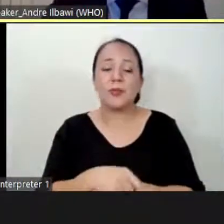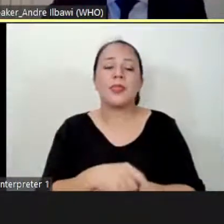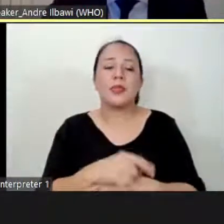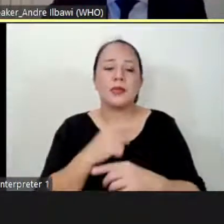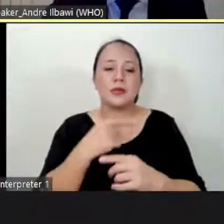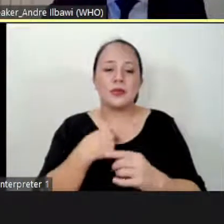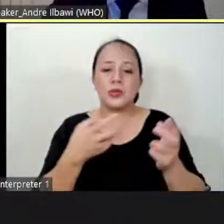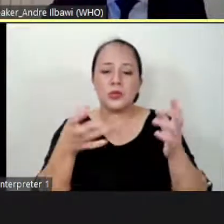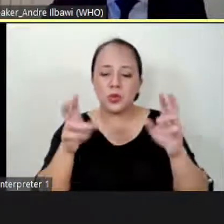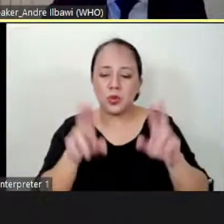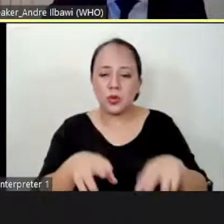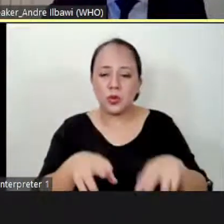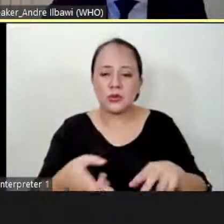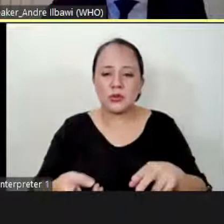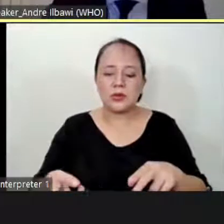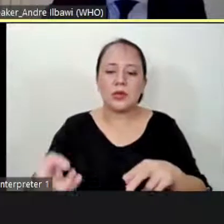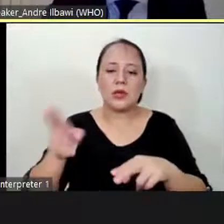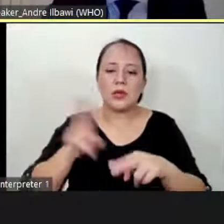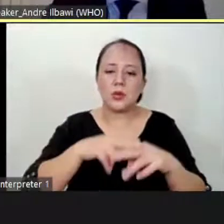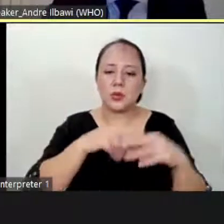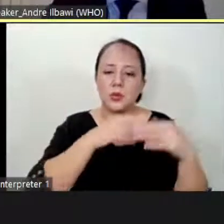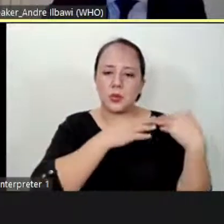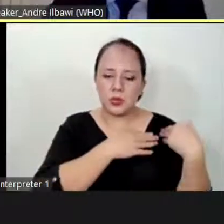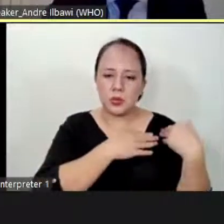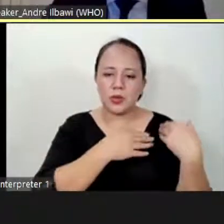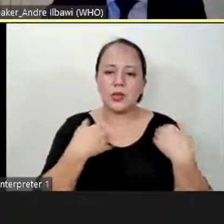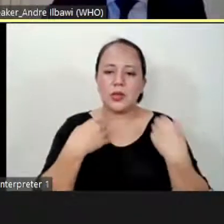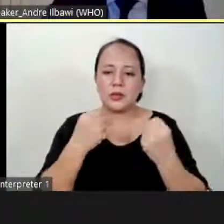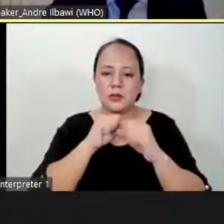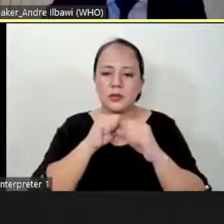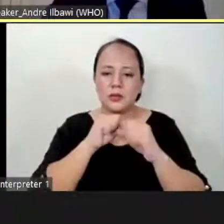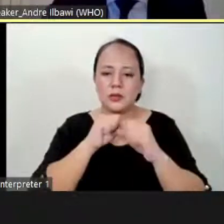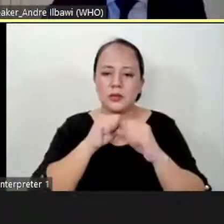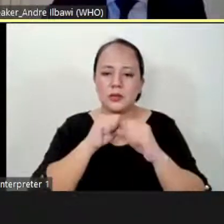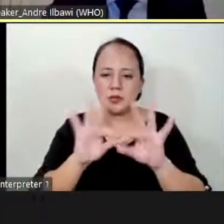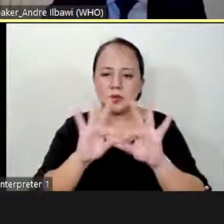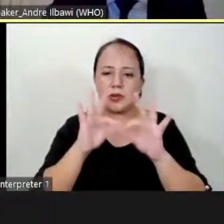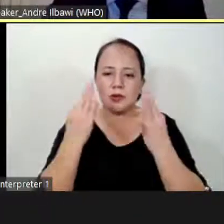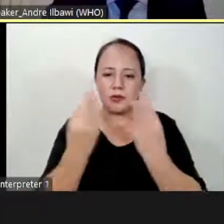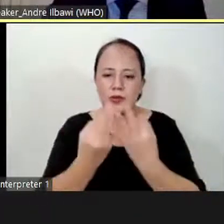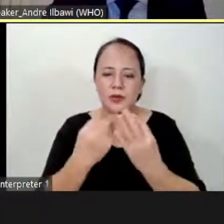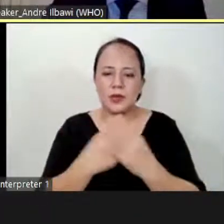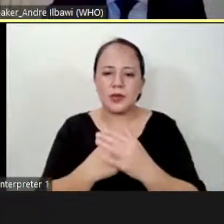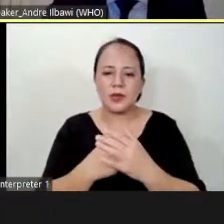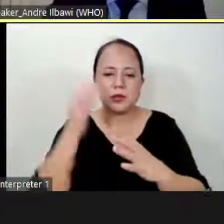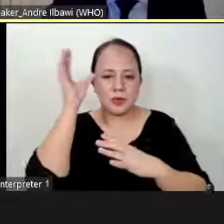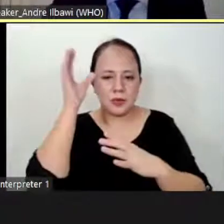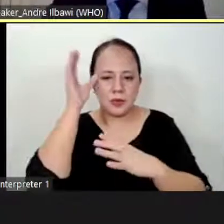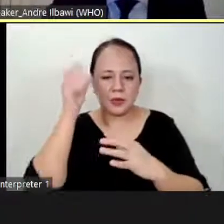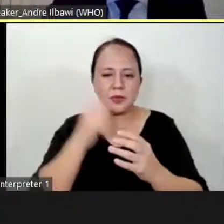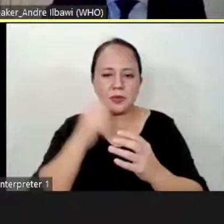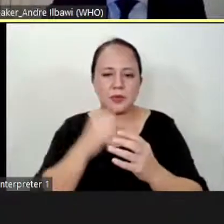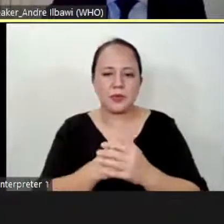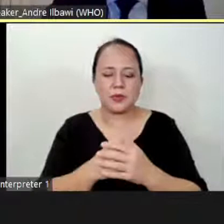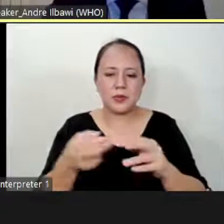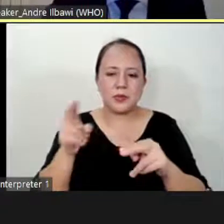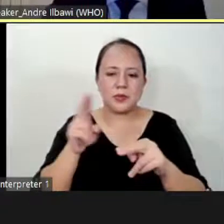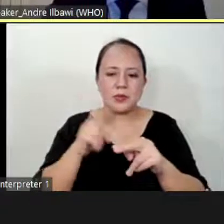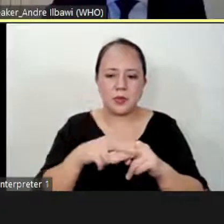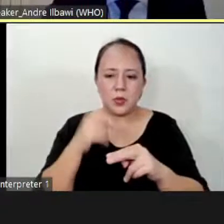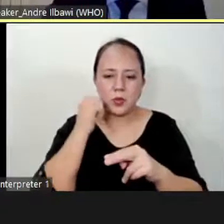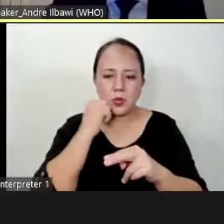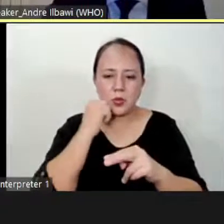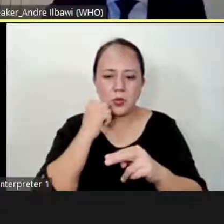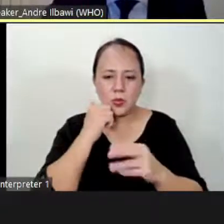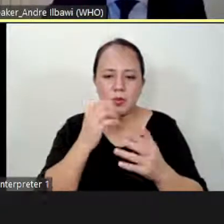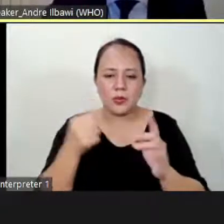a rising burden on our health systems and on our families, that cancer will become increasingly frequent and it will impact all